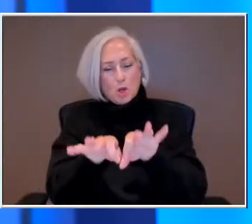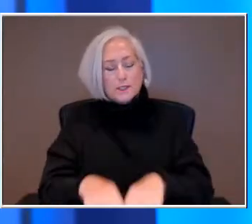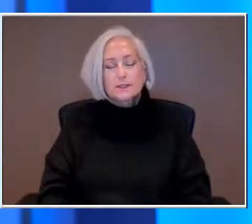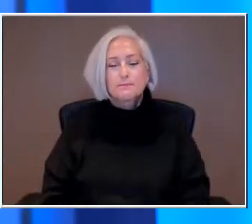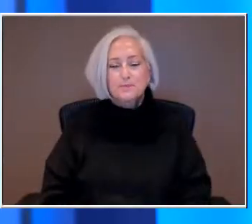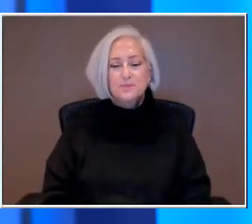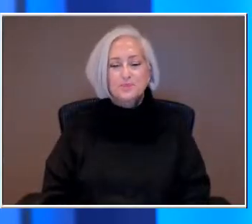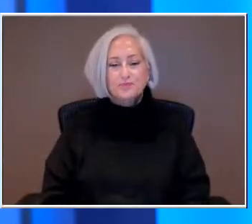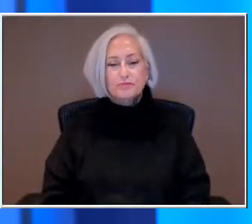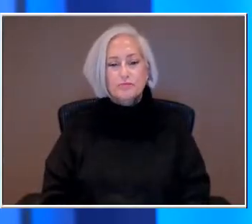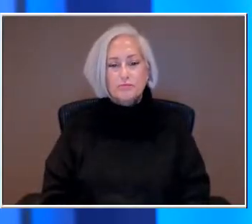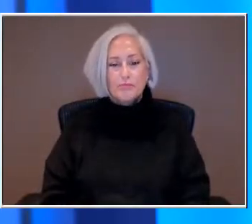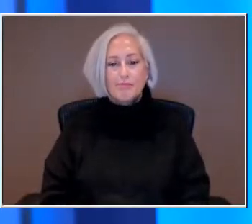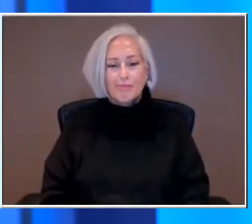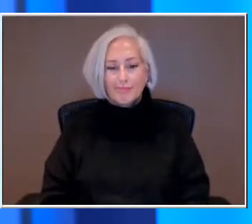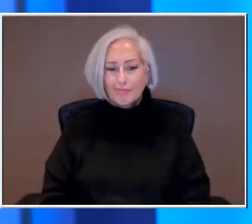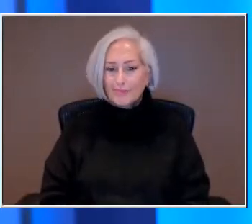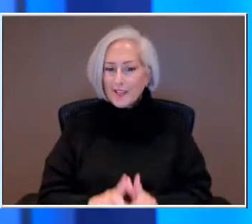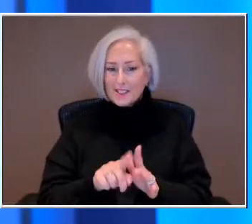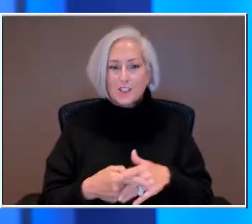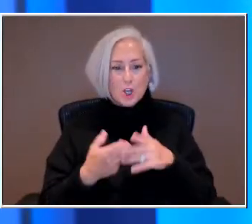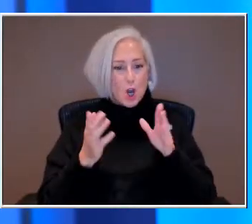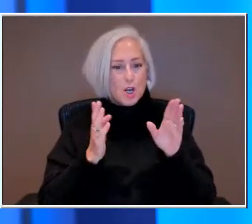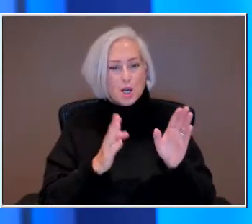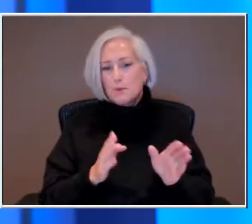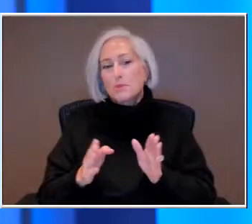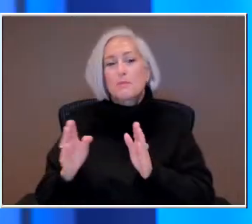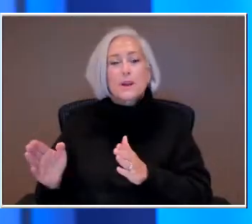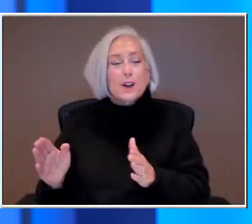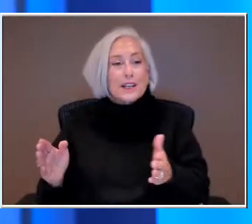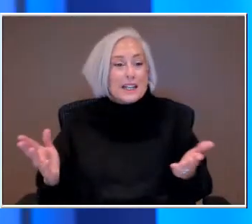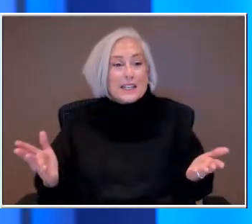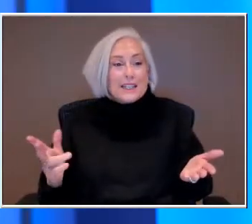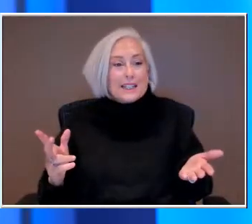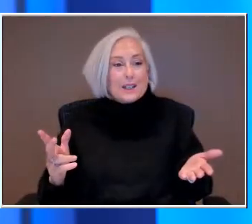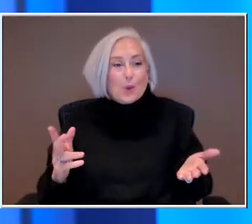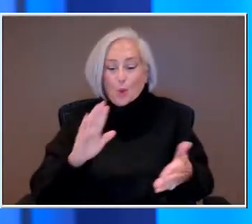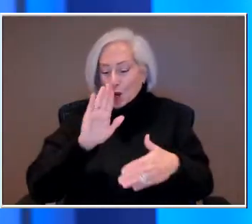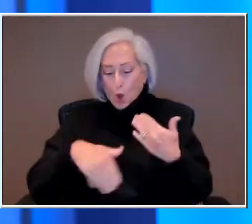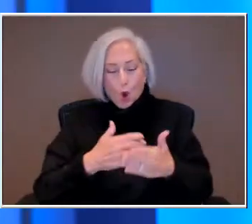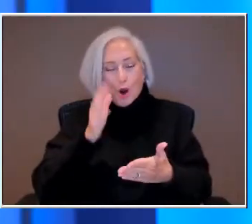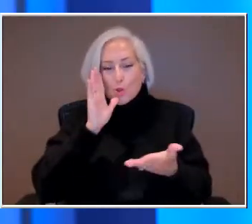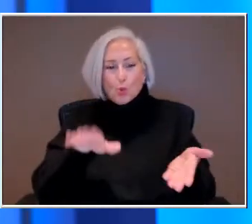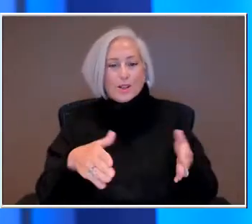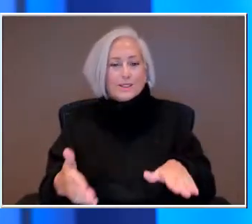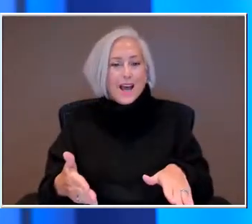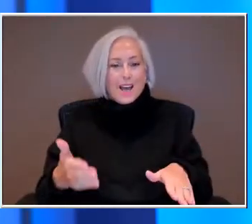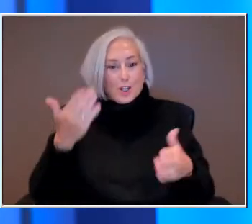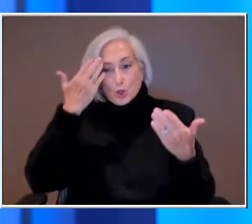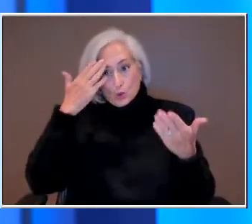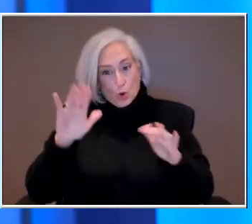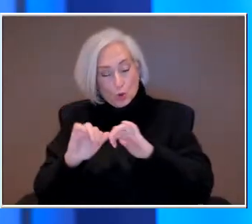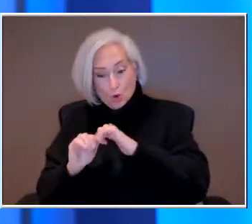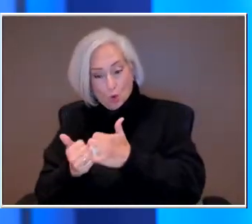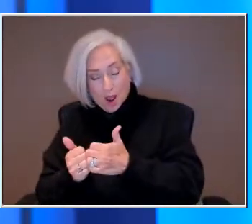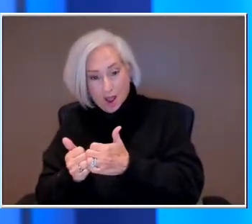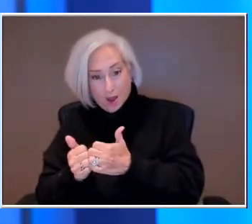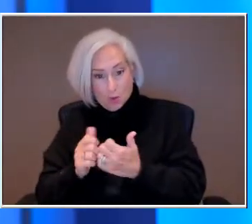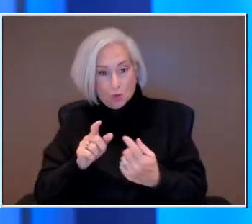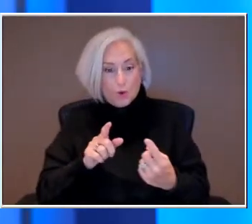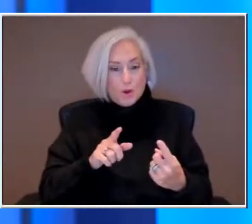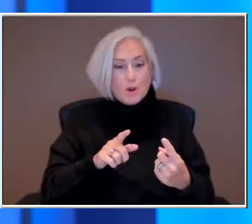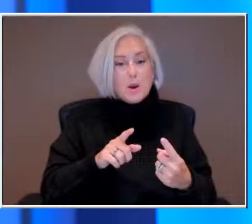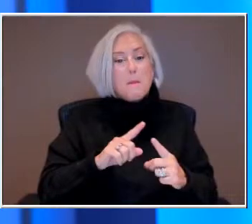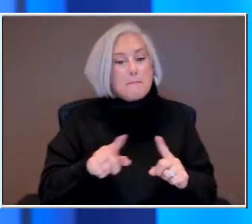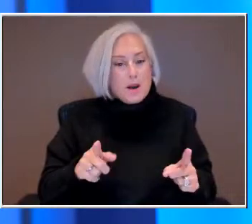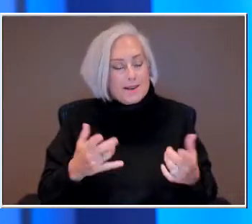just start preparing. I mean, we are going to have the same end. You don't know how you're going to die. But this gave me an